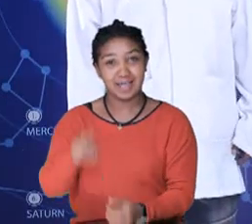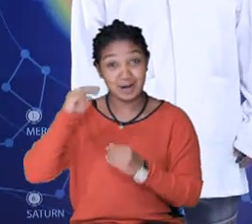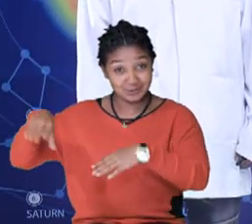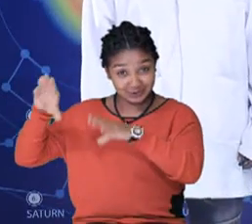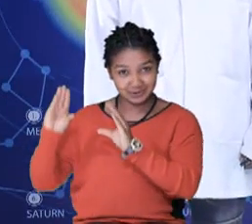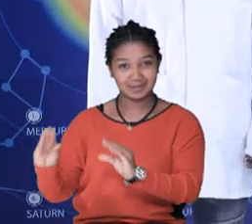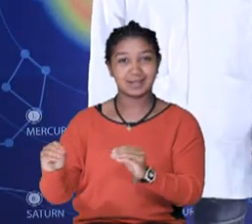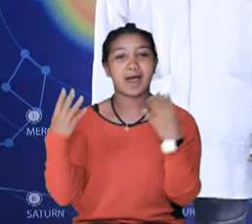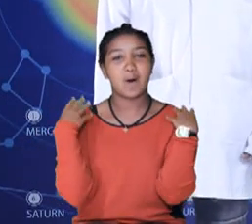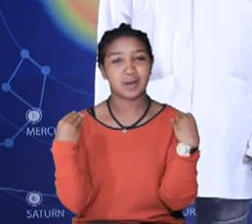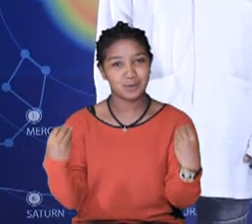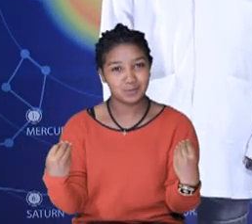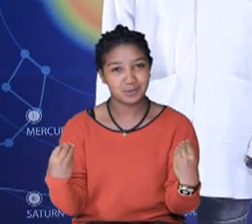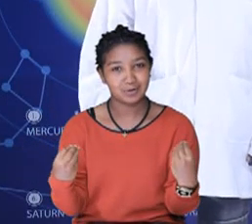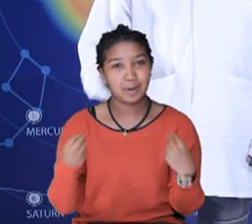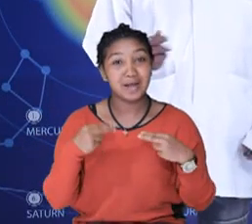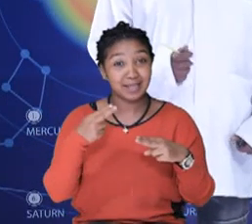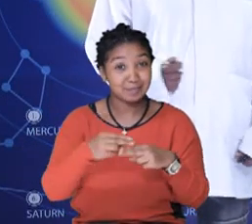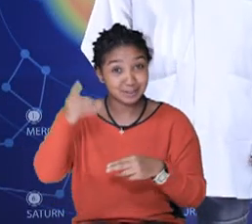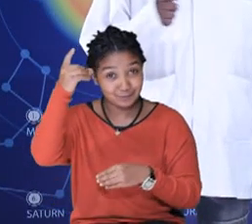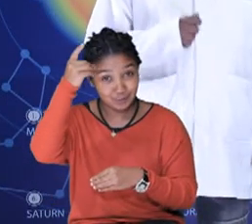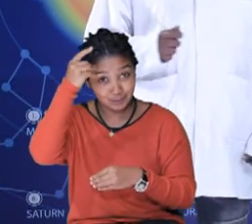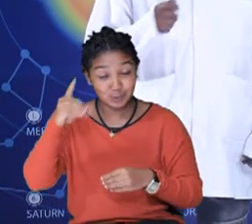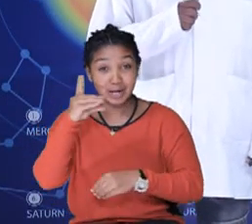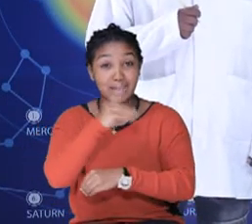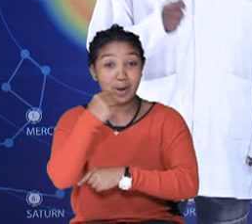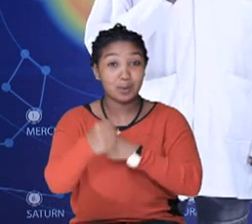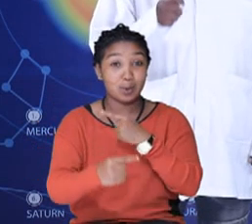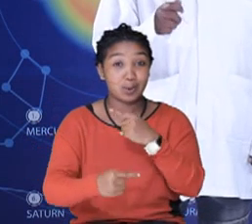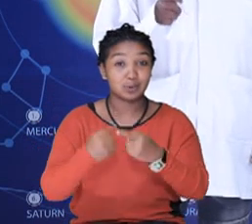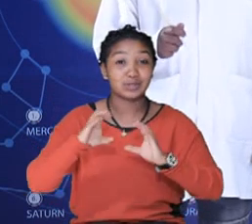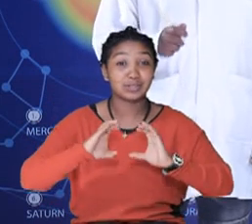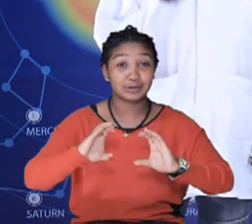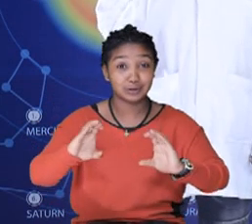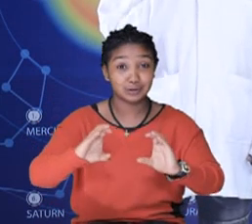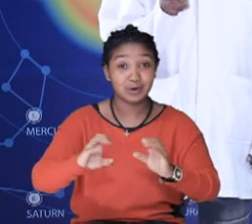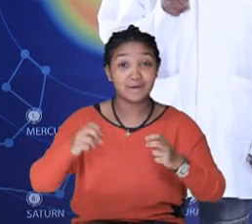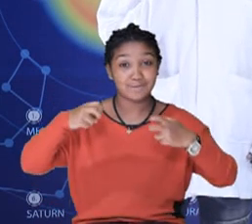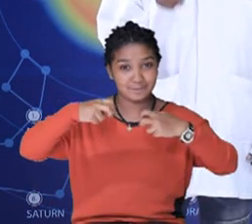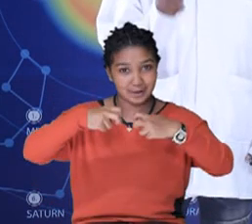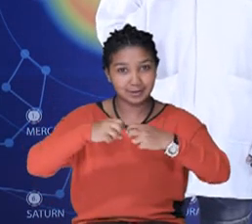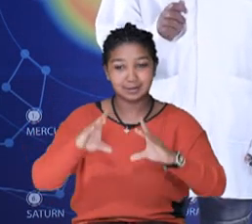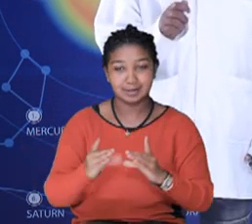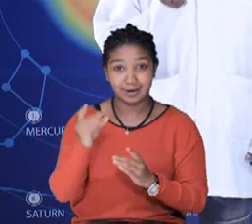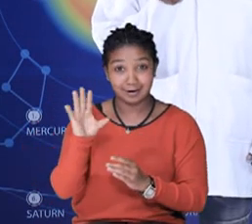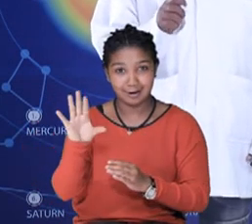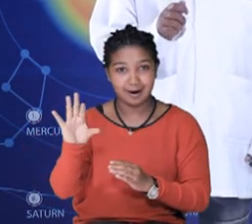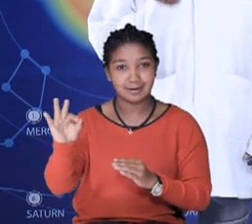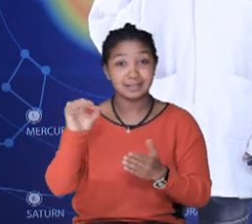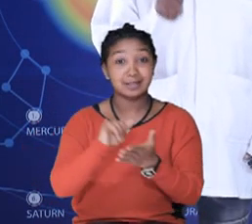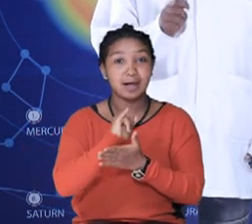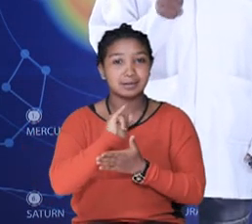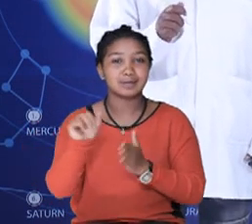Hello students, how are you? My name is Fikru Marga. Today I am going to teach you physics grade 9,